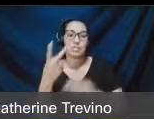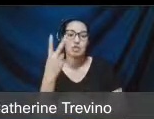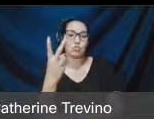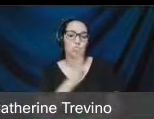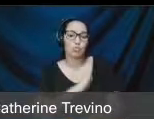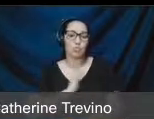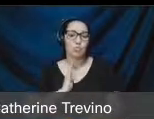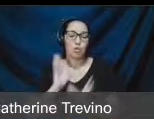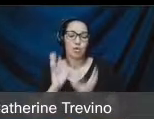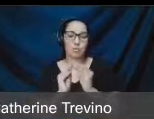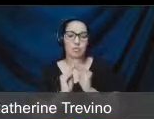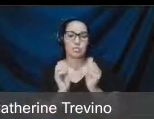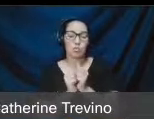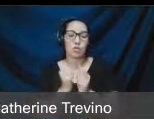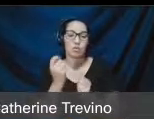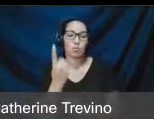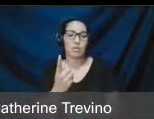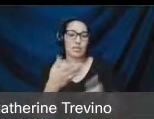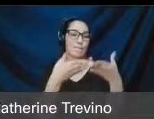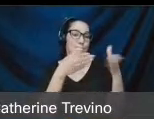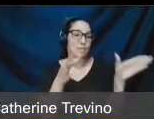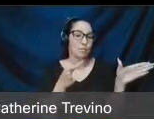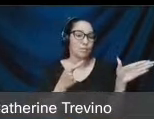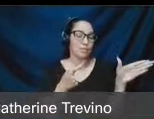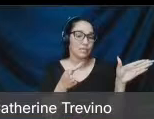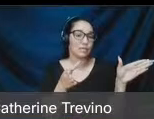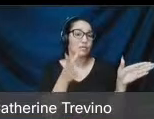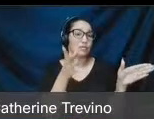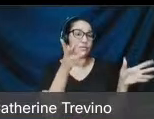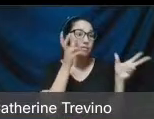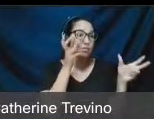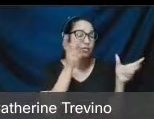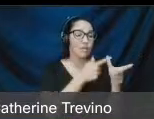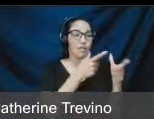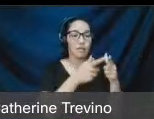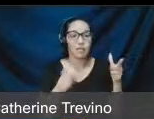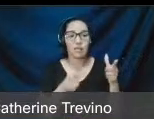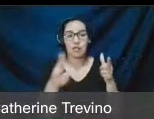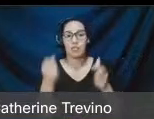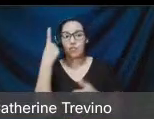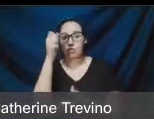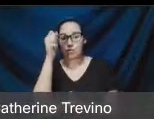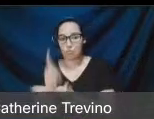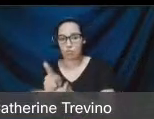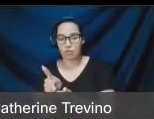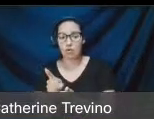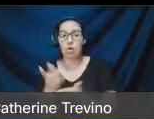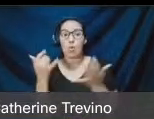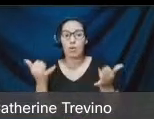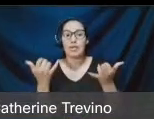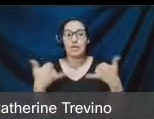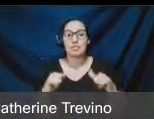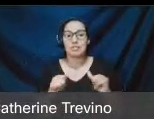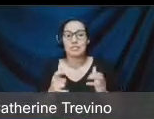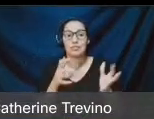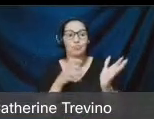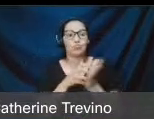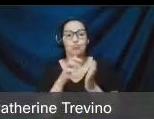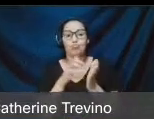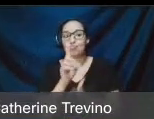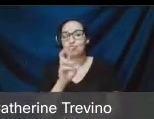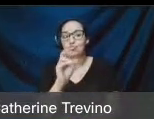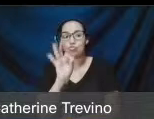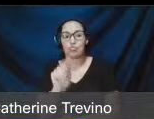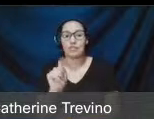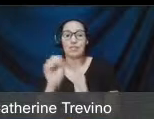with the public hearing and the other with the approval. The requirements of the plan are still in draft format at the state level and are supposed to be